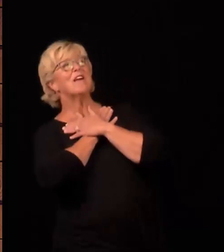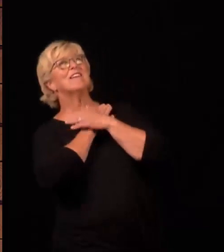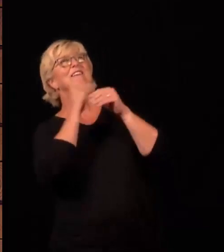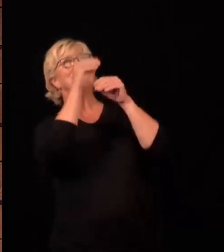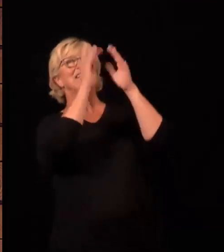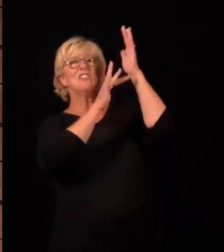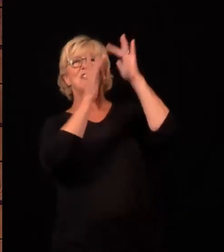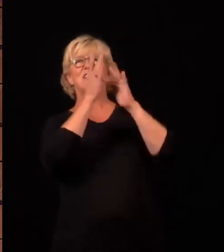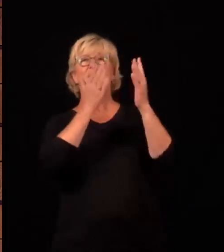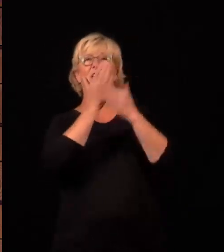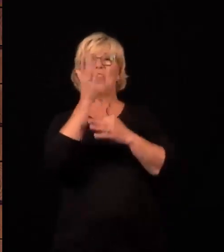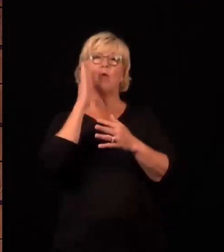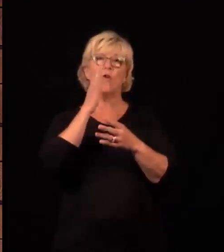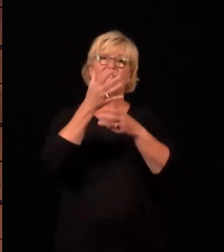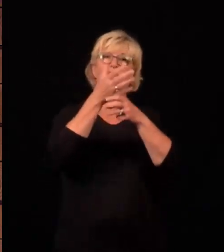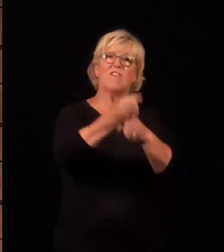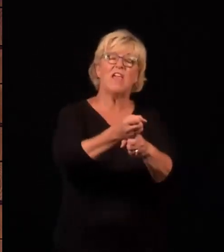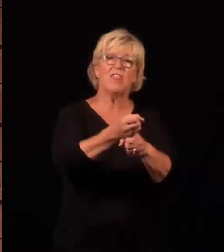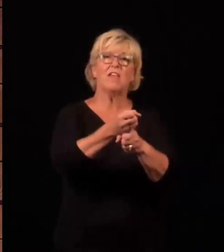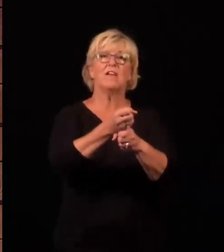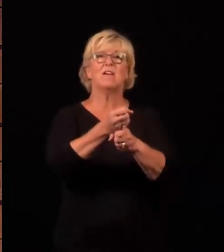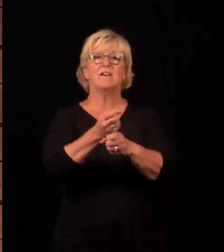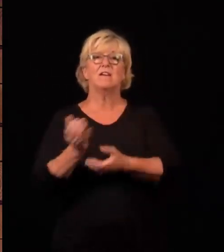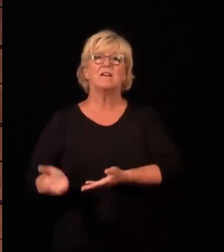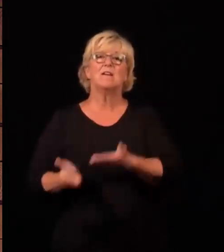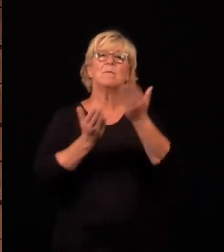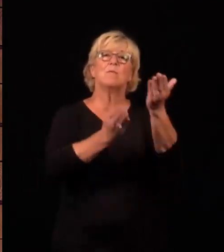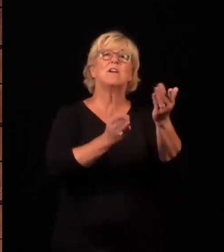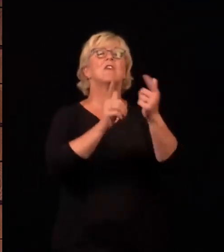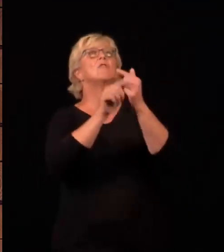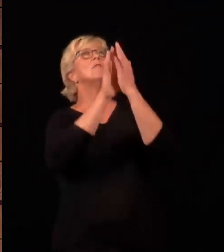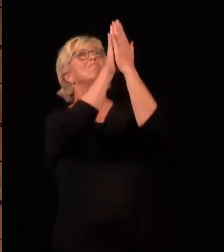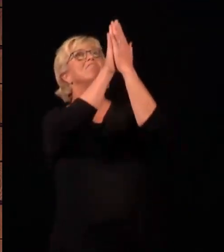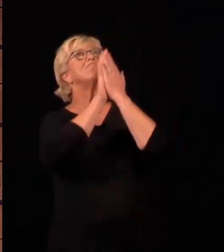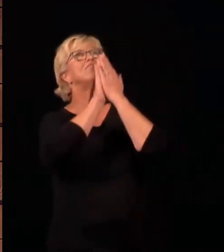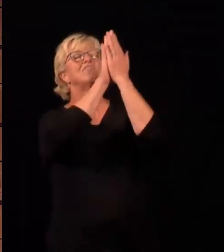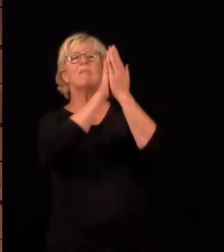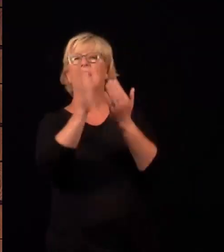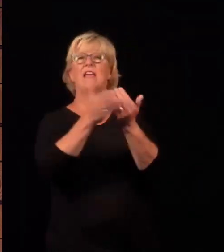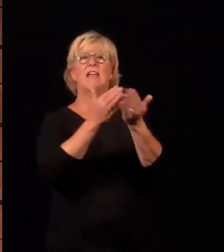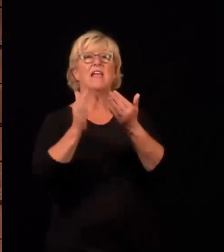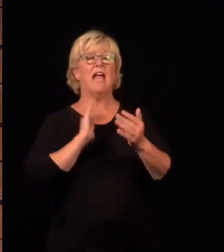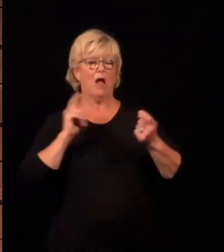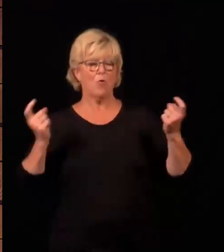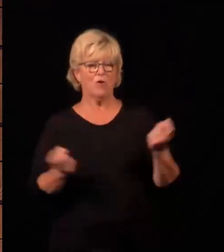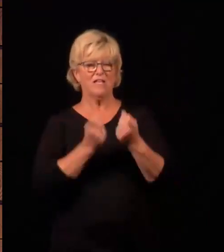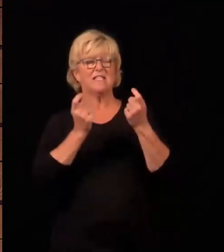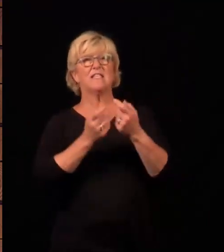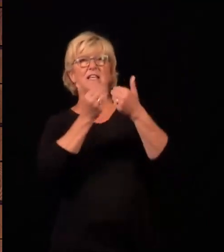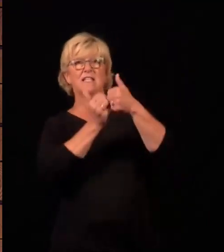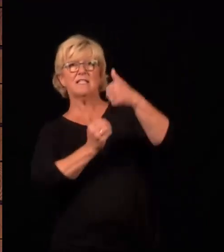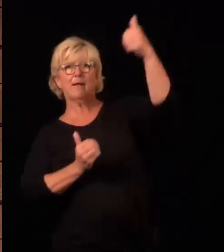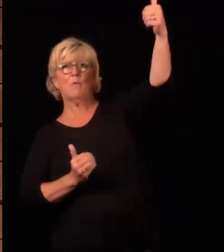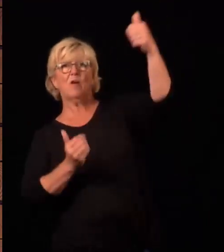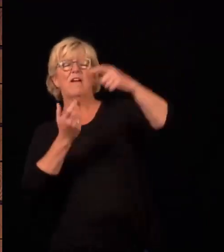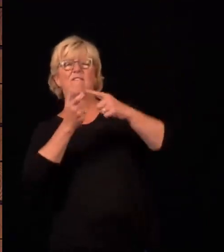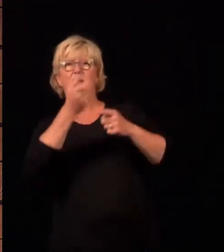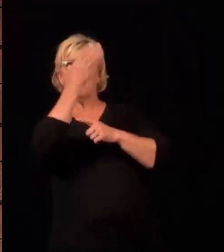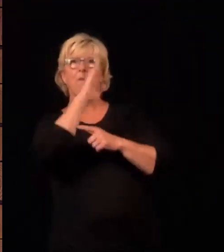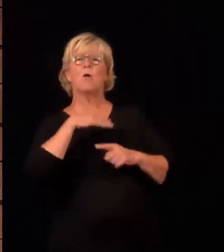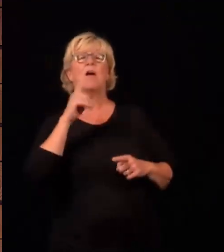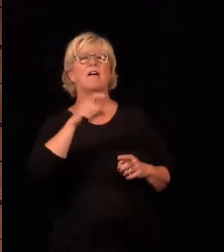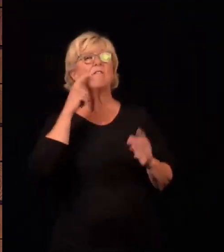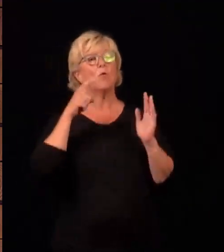faith. Faith brings you to a relationship with Him. Even as our sin separates us from God, we need